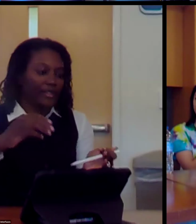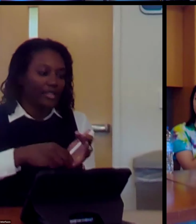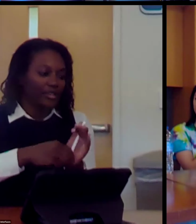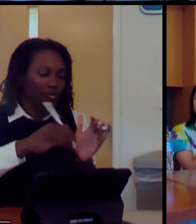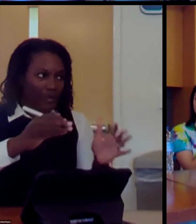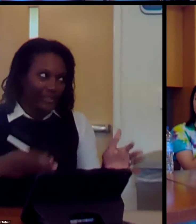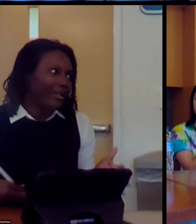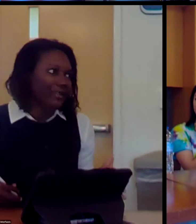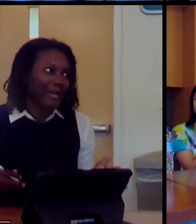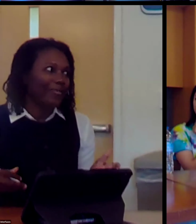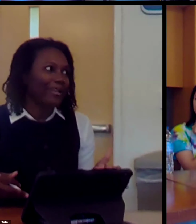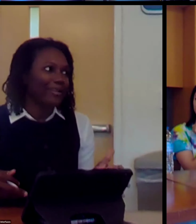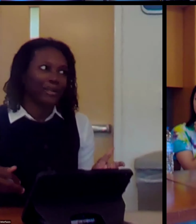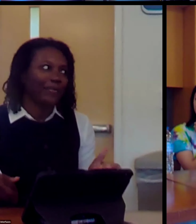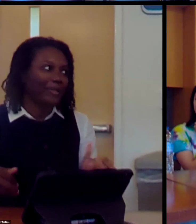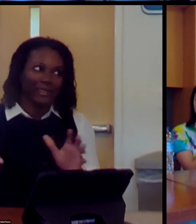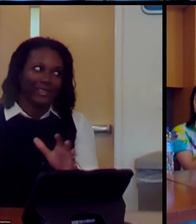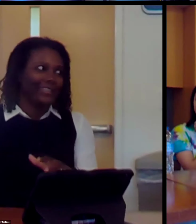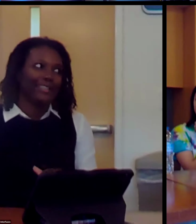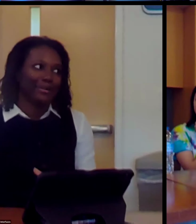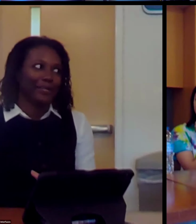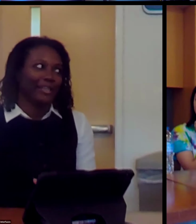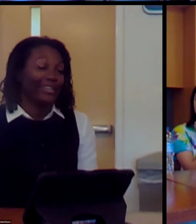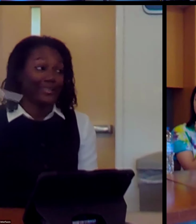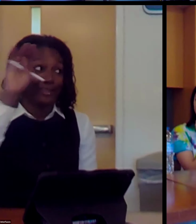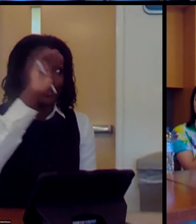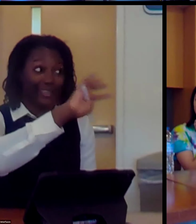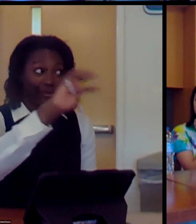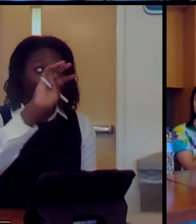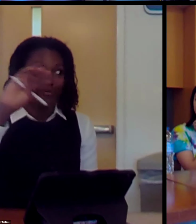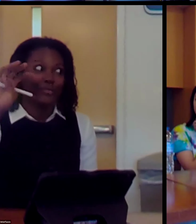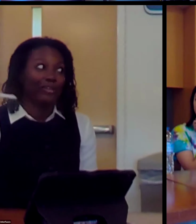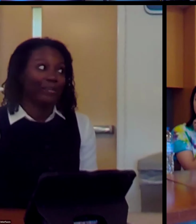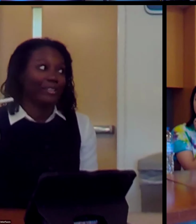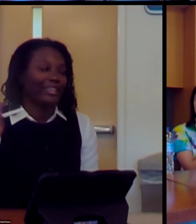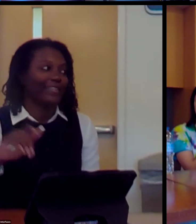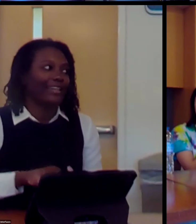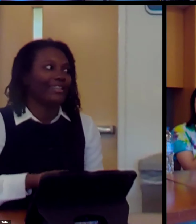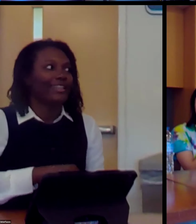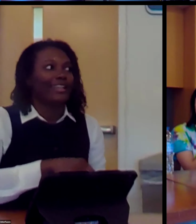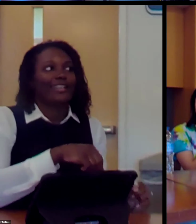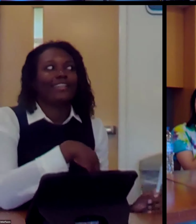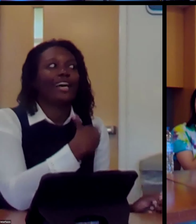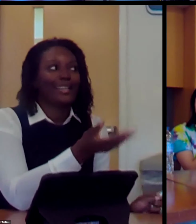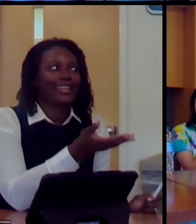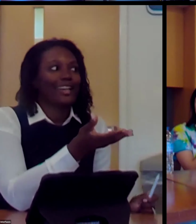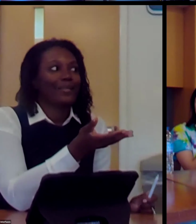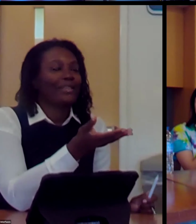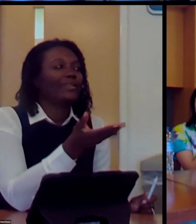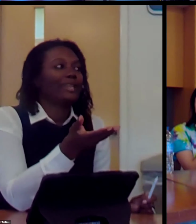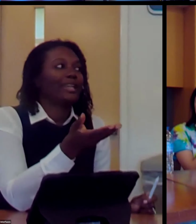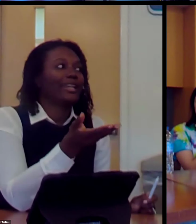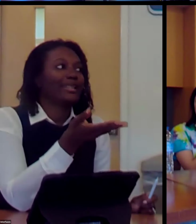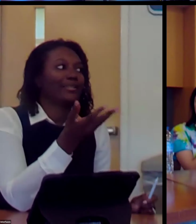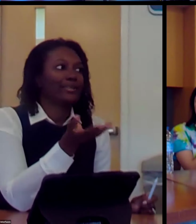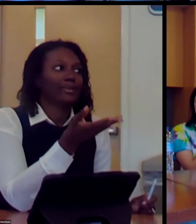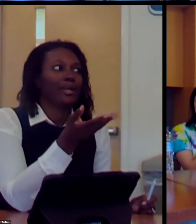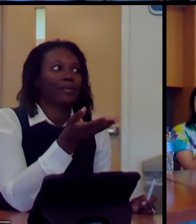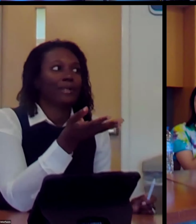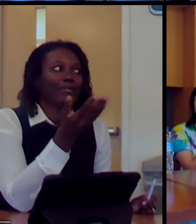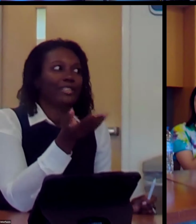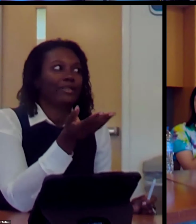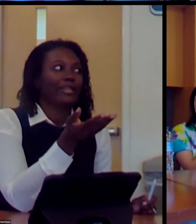like you do out the mathematical problem, you do the experiment, and like we're replicating that. Then I'm like, okay,